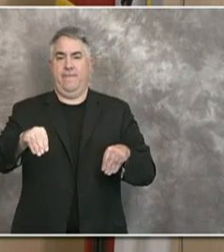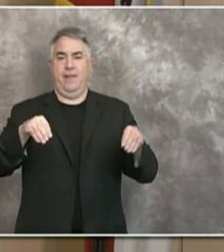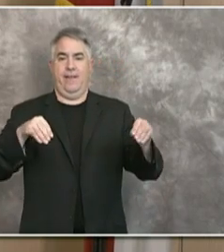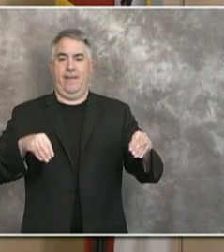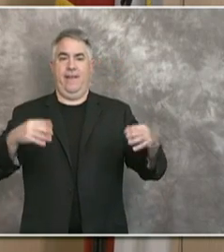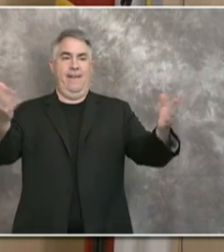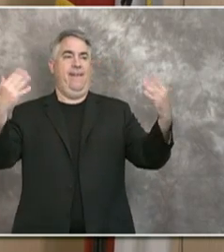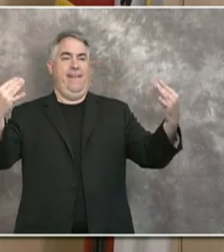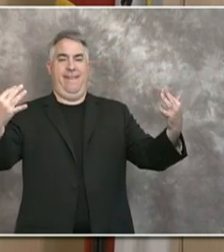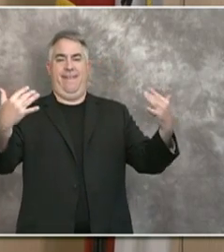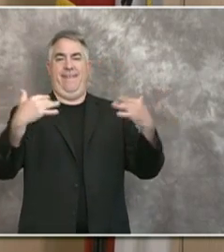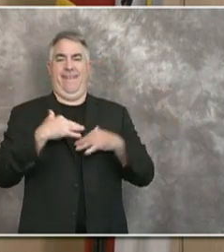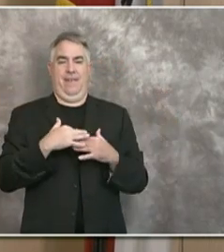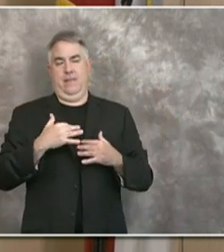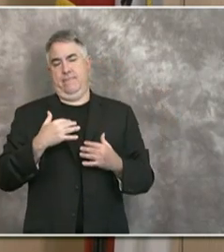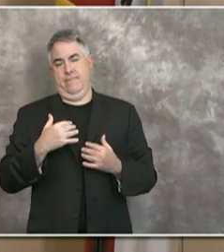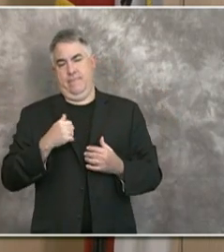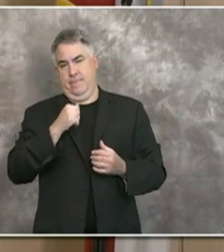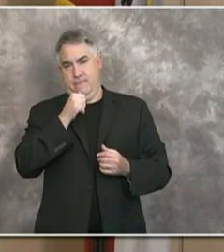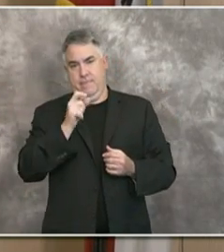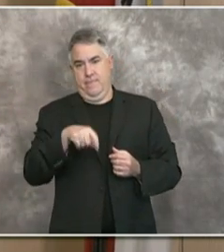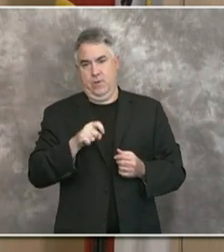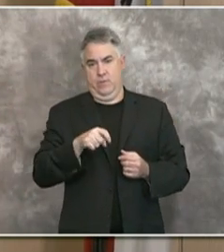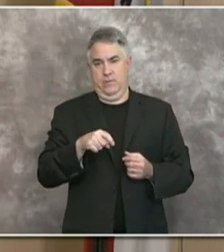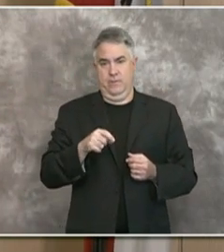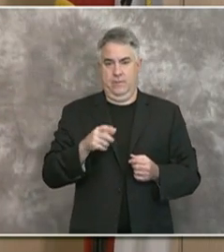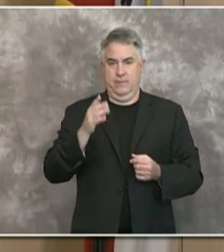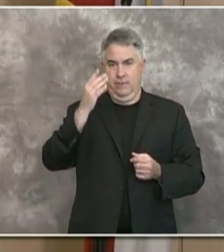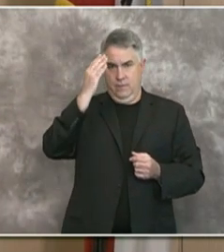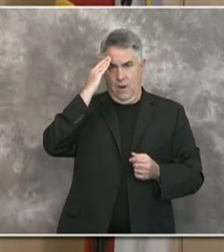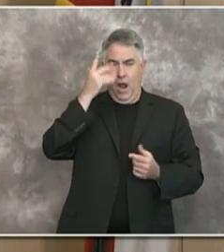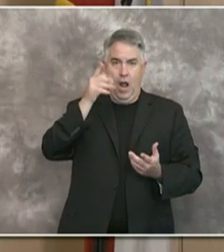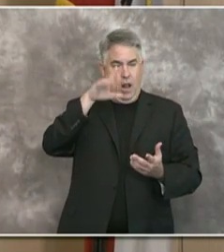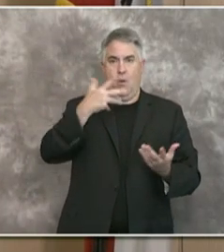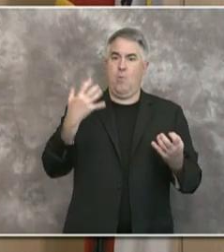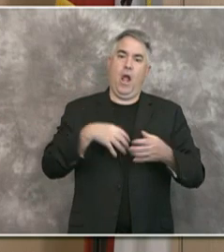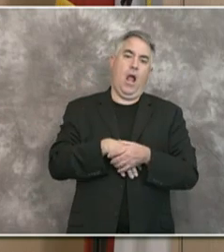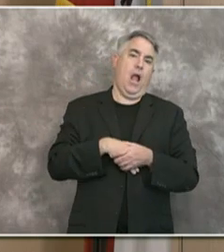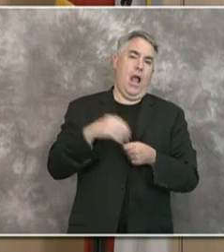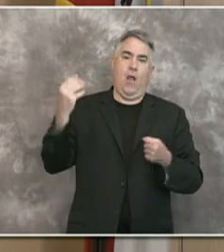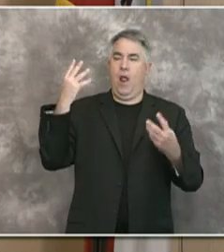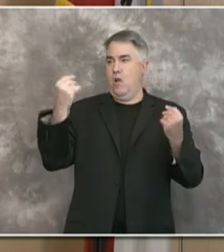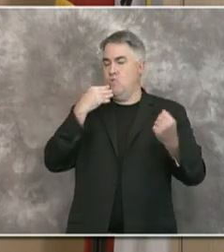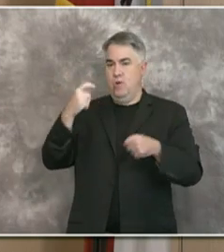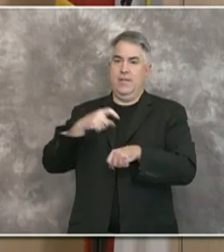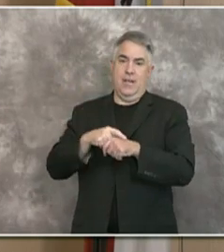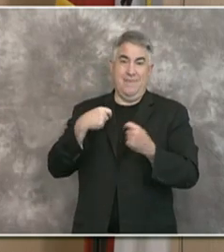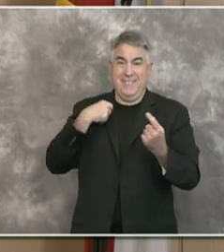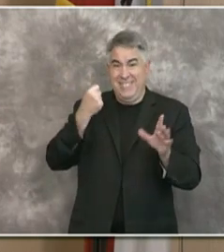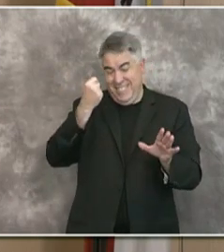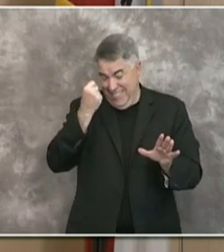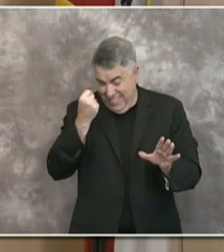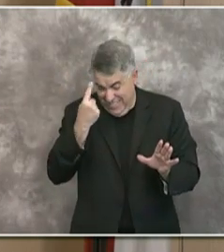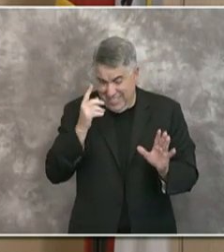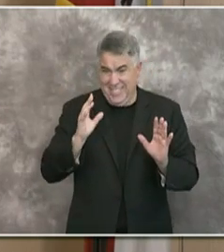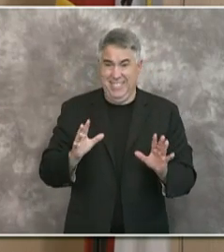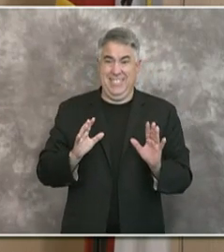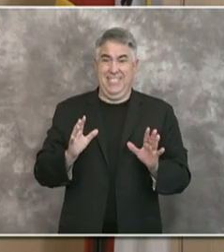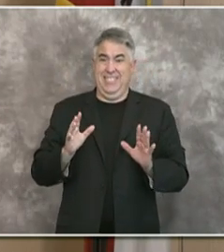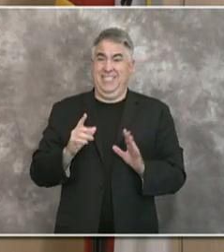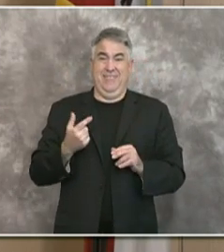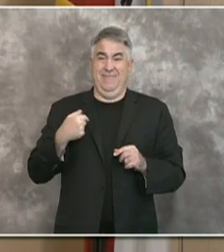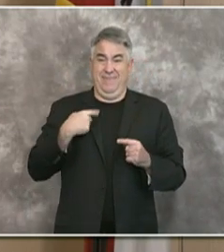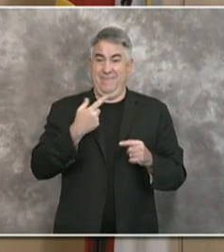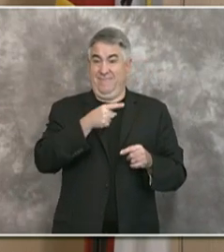health order, and we understand everyone's desire to get back up and running as soon as possible, but they're simply not covered. And if they continue to operate, they're going to continue